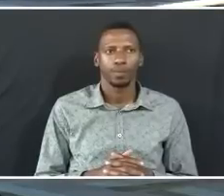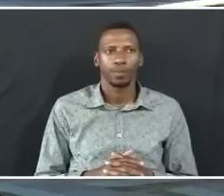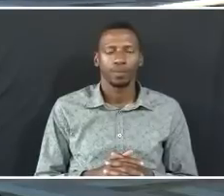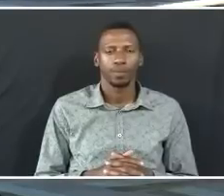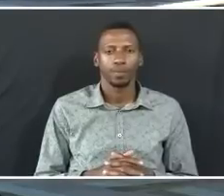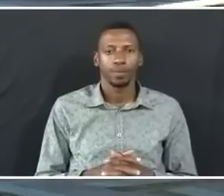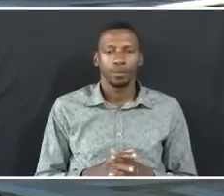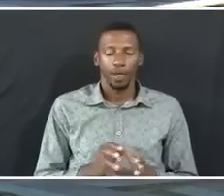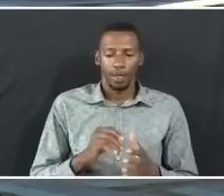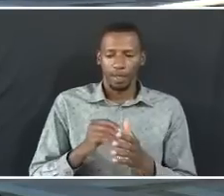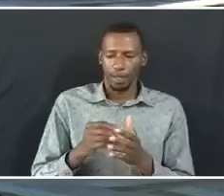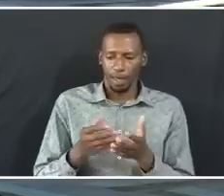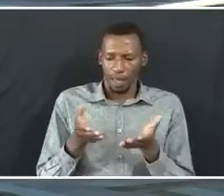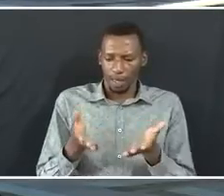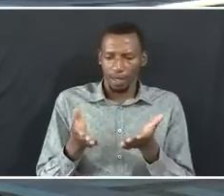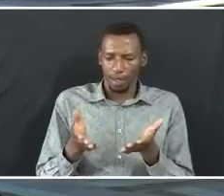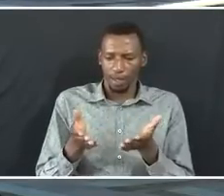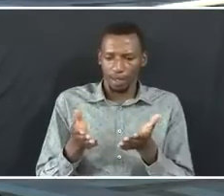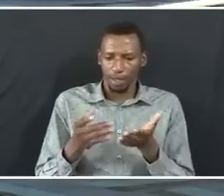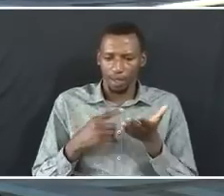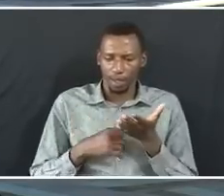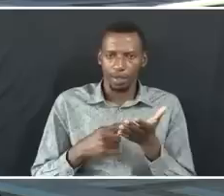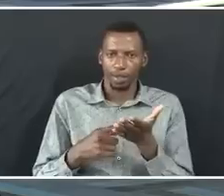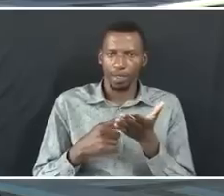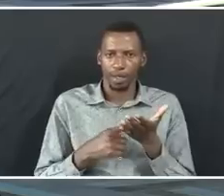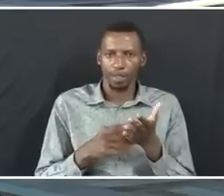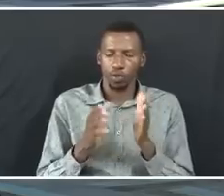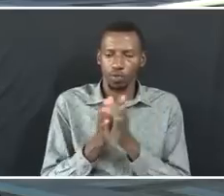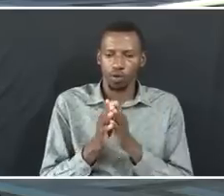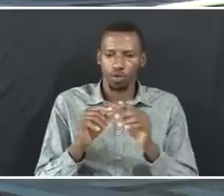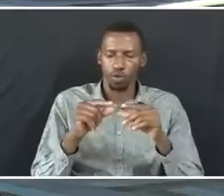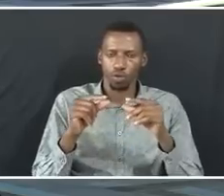We were just discussing here with the Nyarangis,